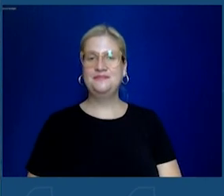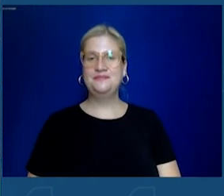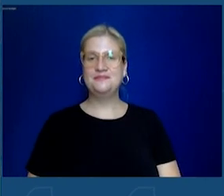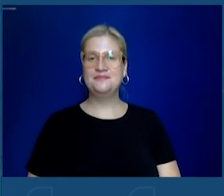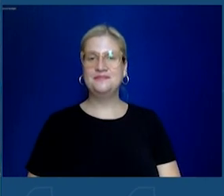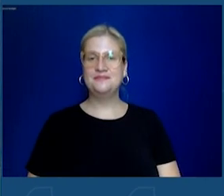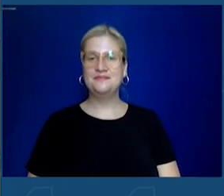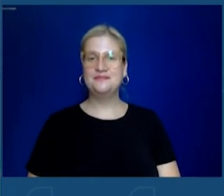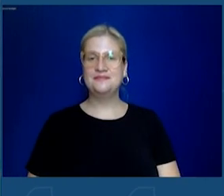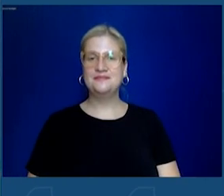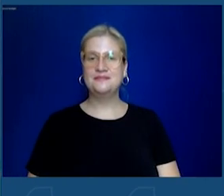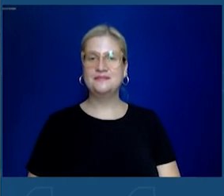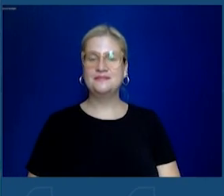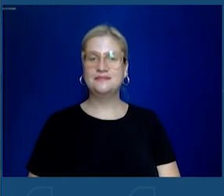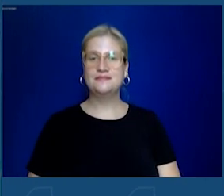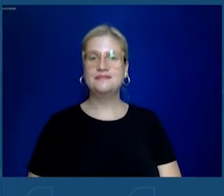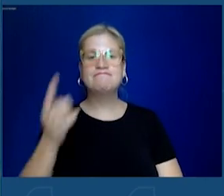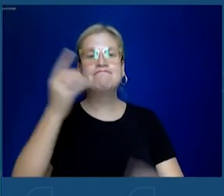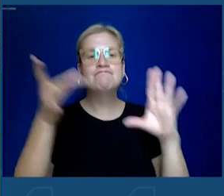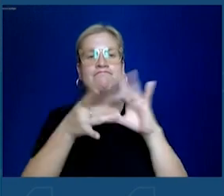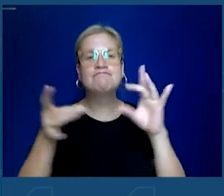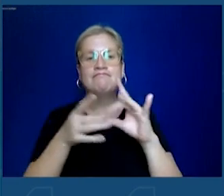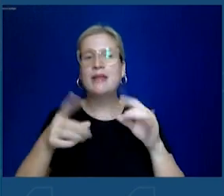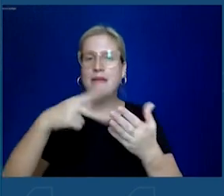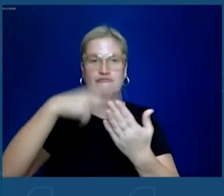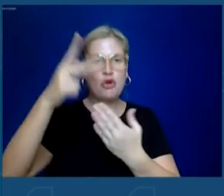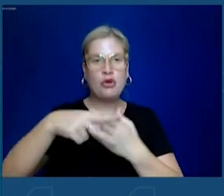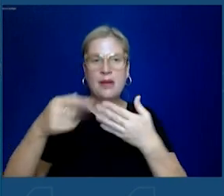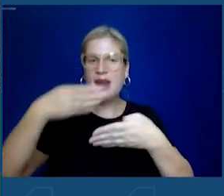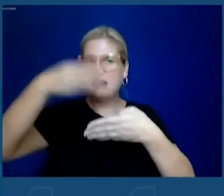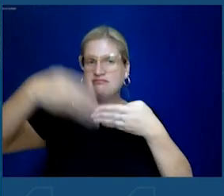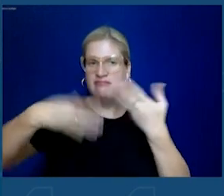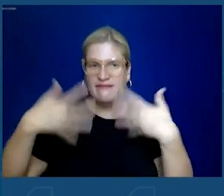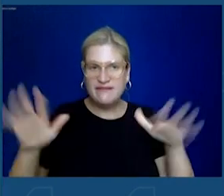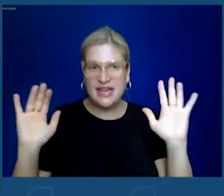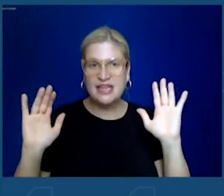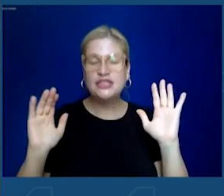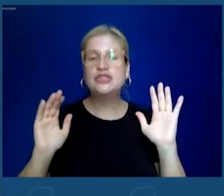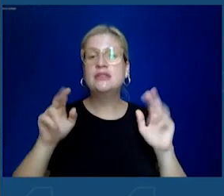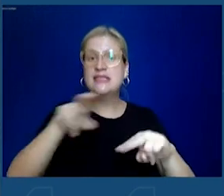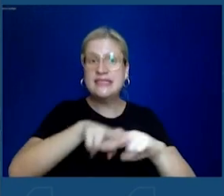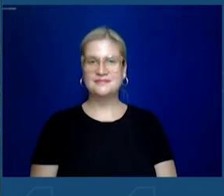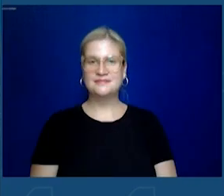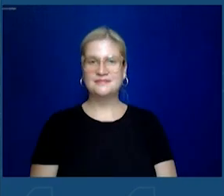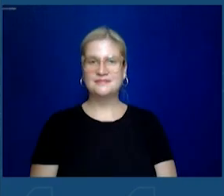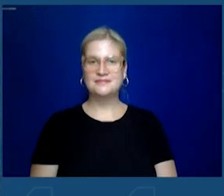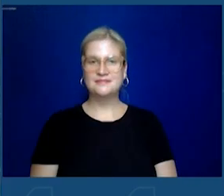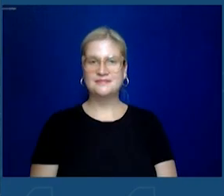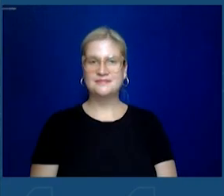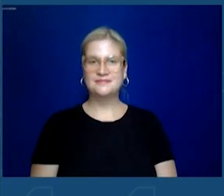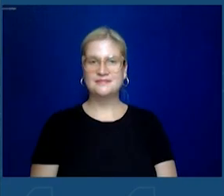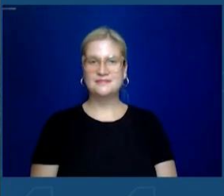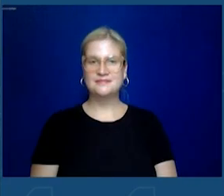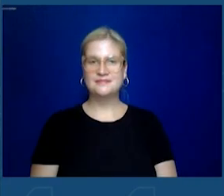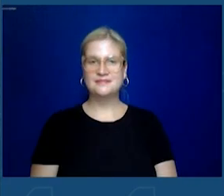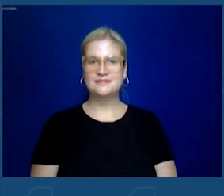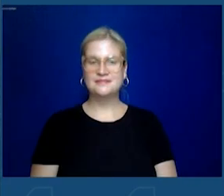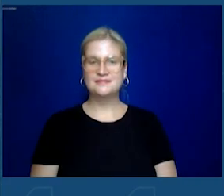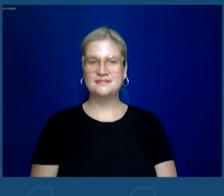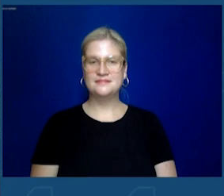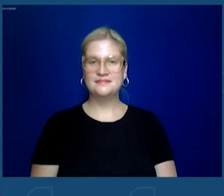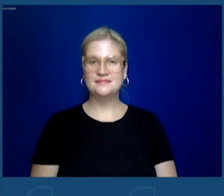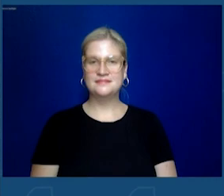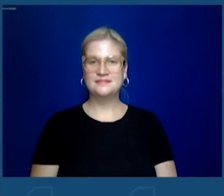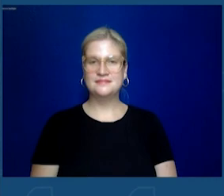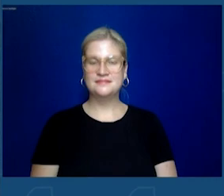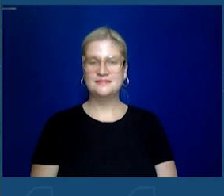This concludes our program. Everyone, please remain seated. We're going to do the ribbon cutting right in front of the room here. Okay. Let